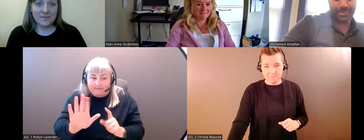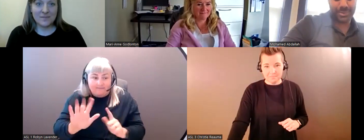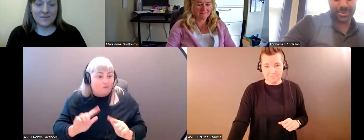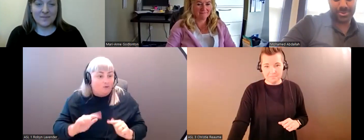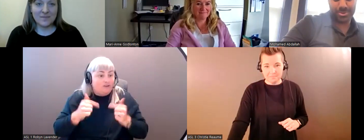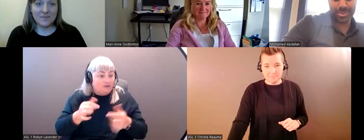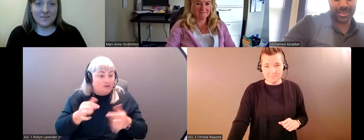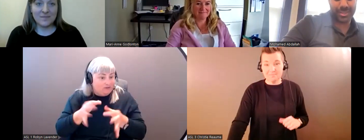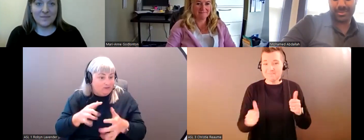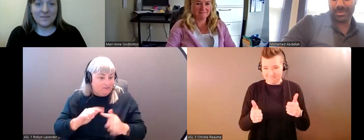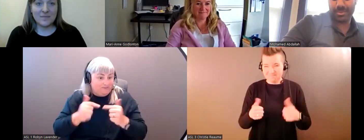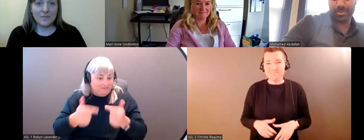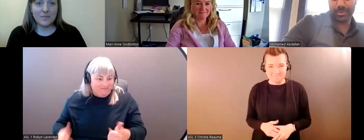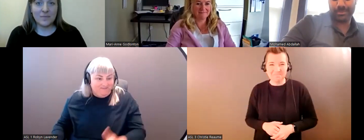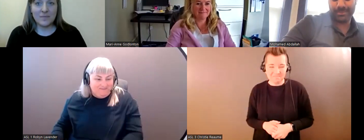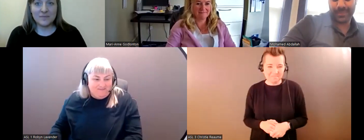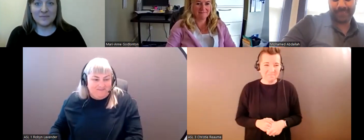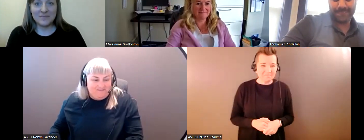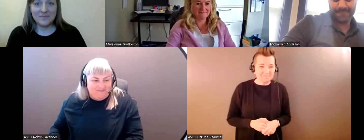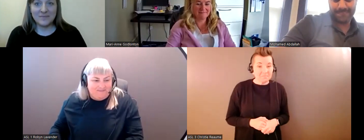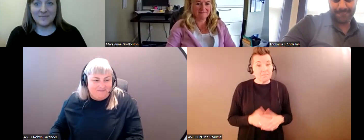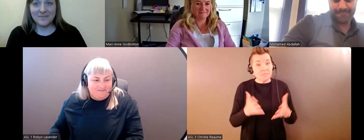Would you like me to share my PowerPoint?